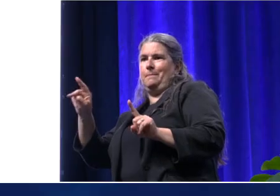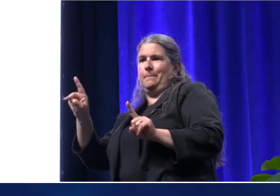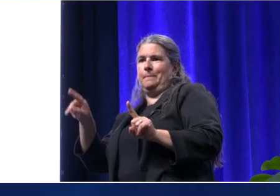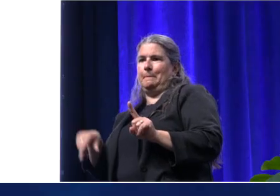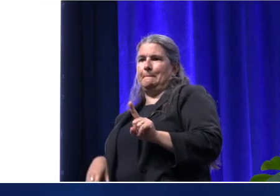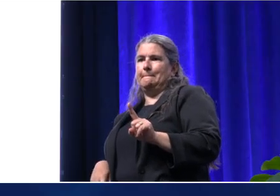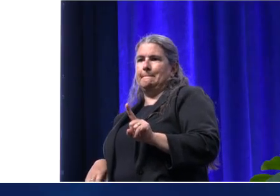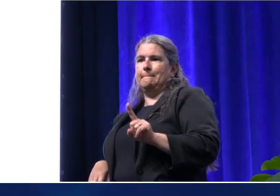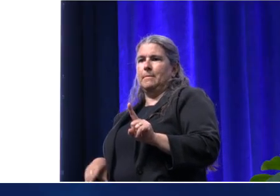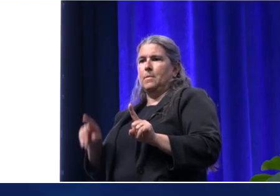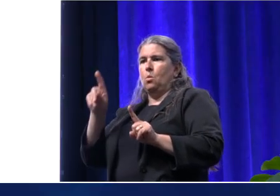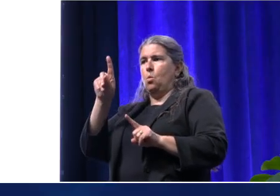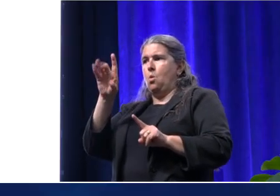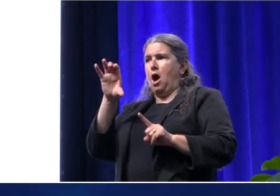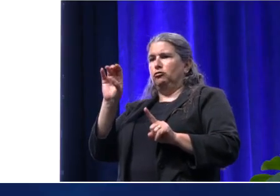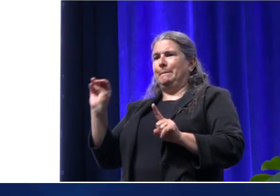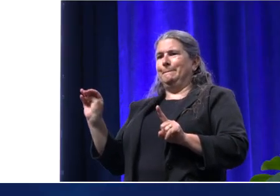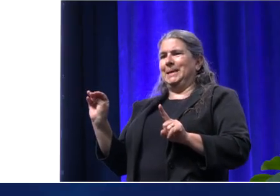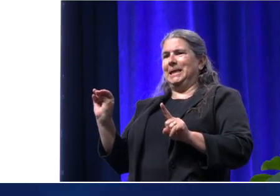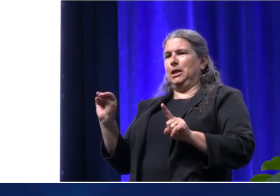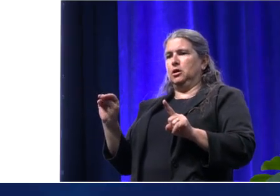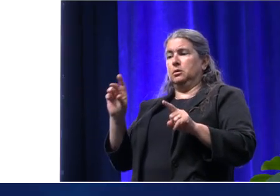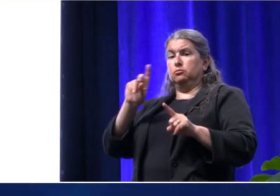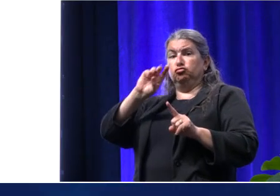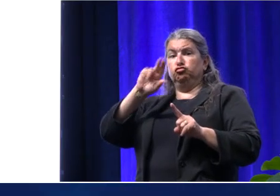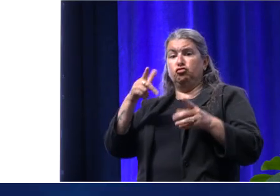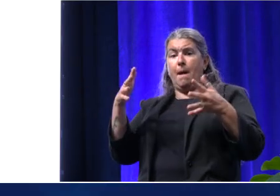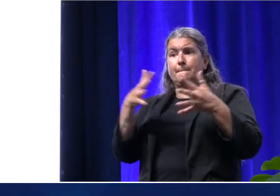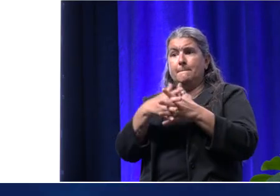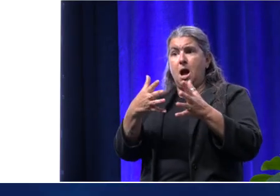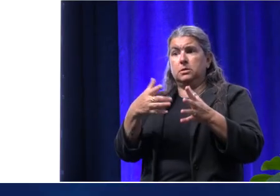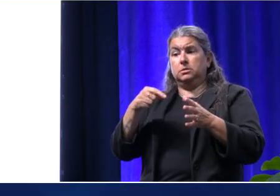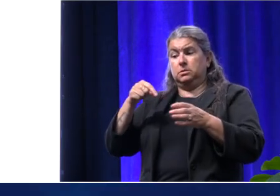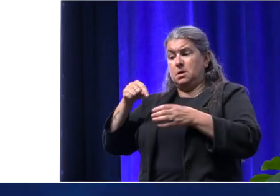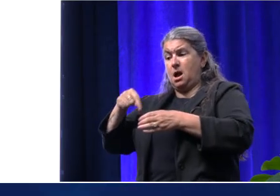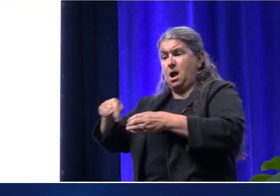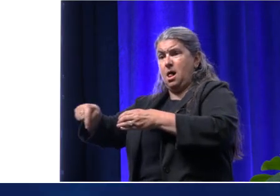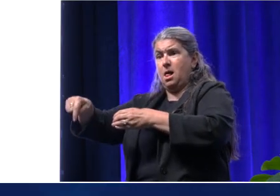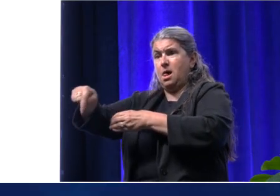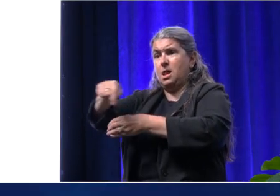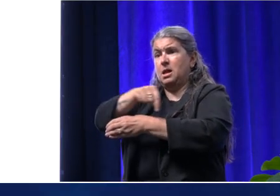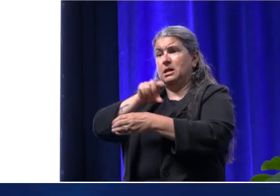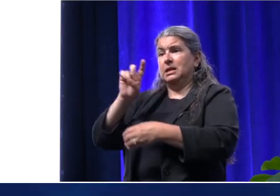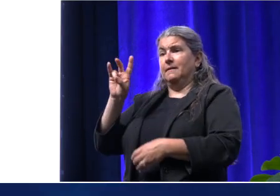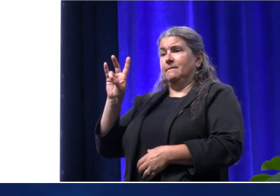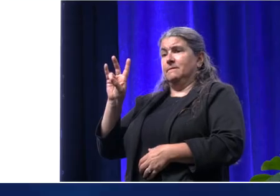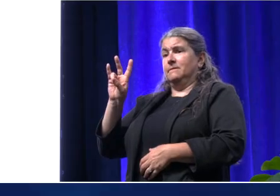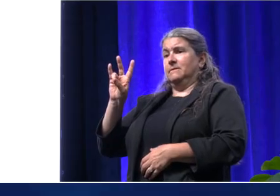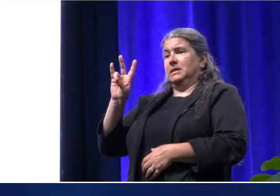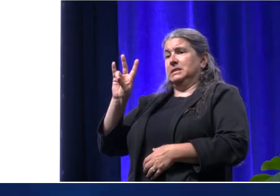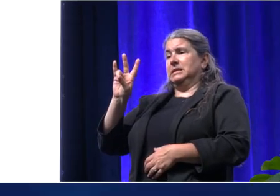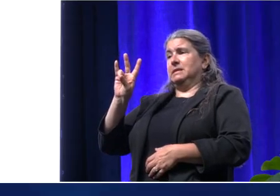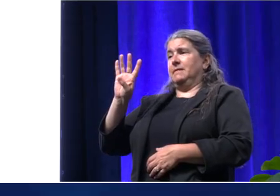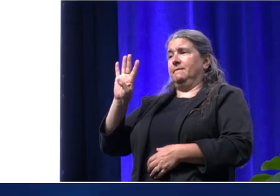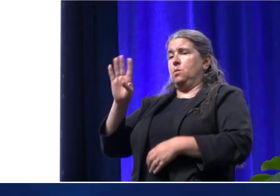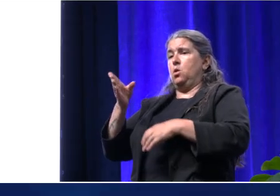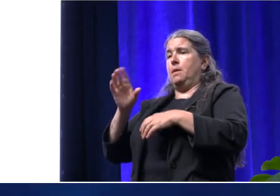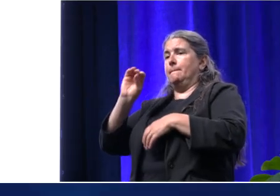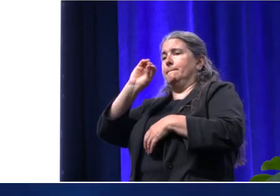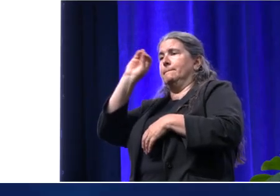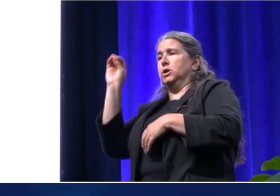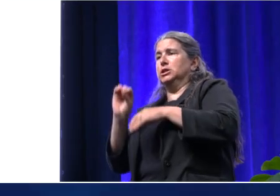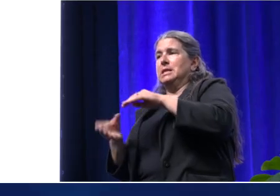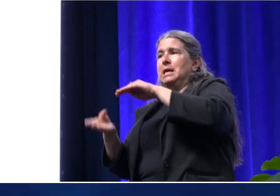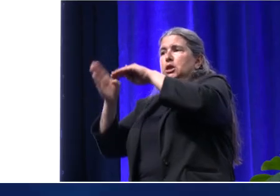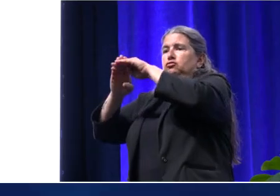a 74% increase in overdoses the day after the drug seizure. So how